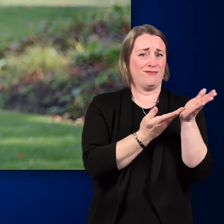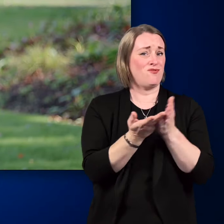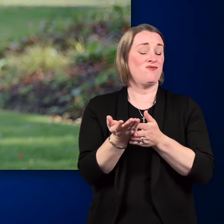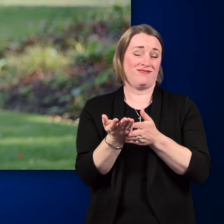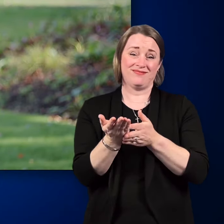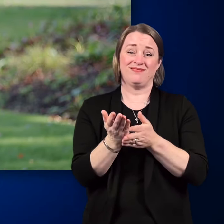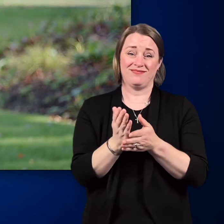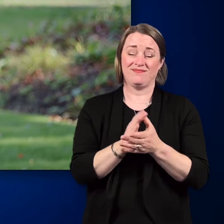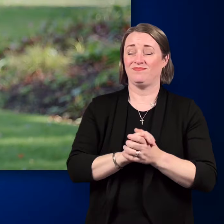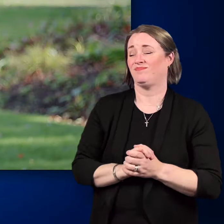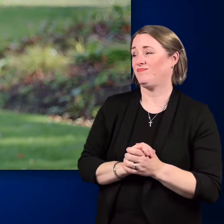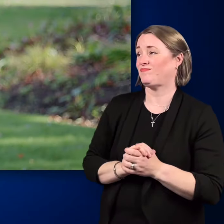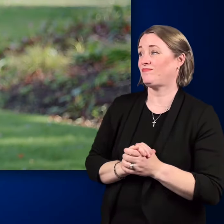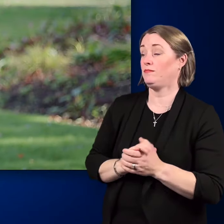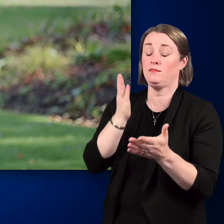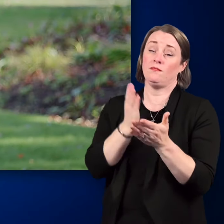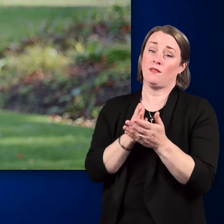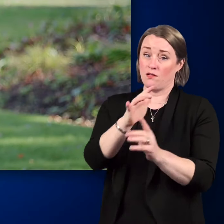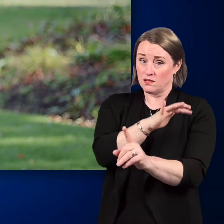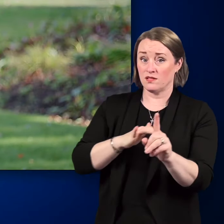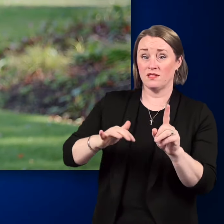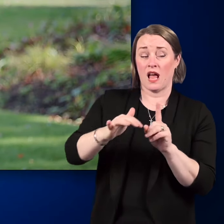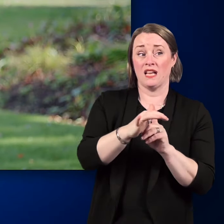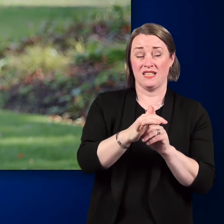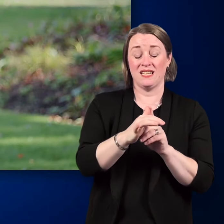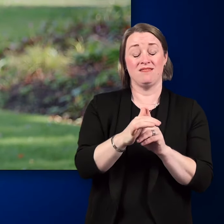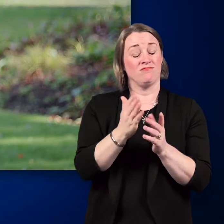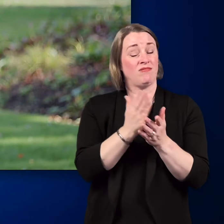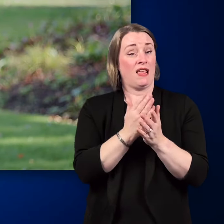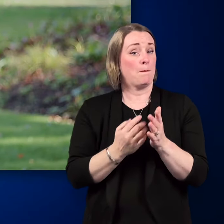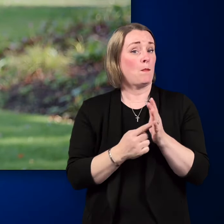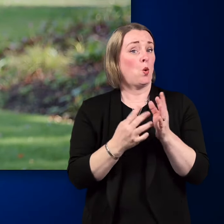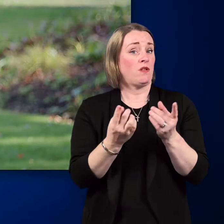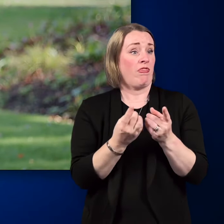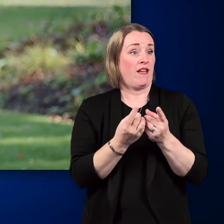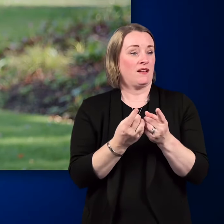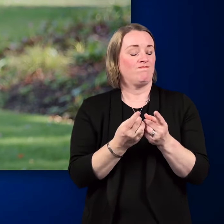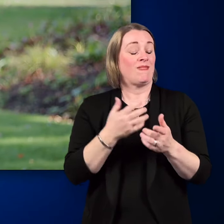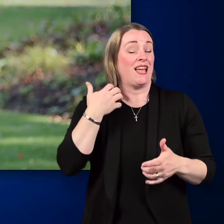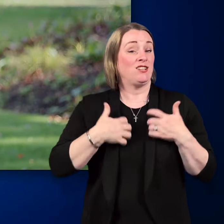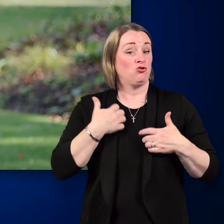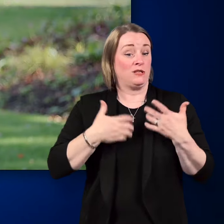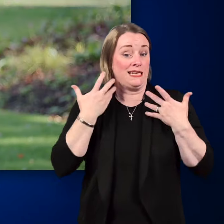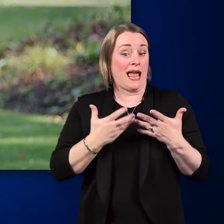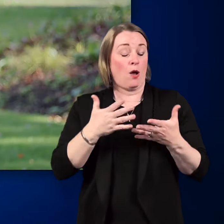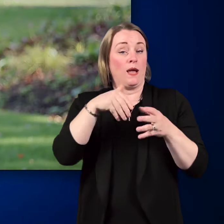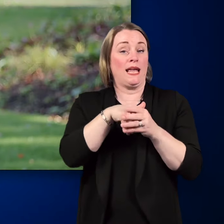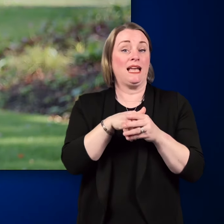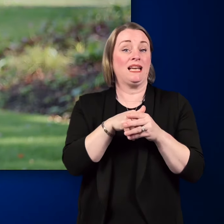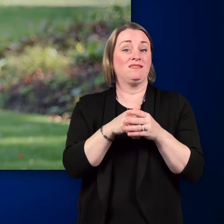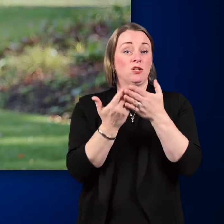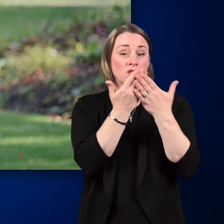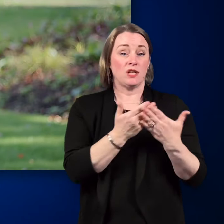it's a major theme in society. I'm interested to see that in the social sciences now, the whole area of